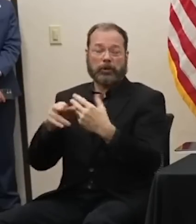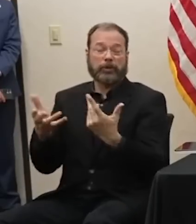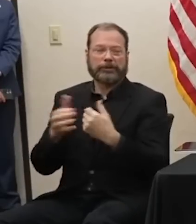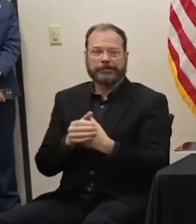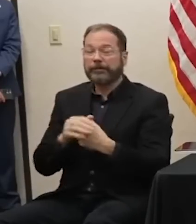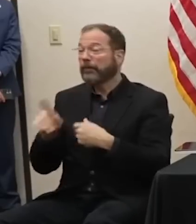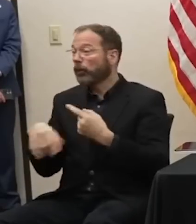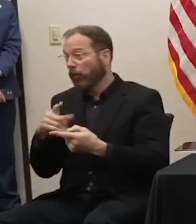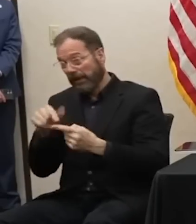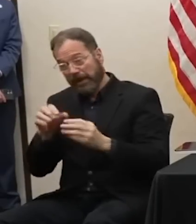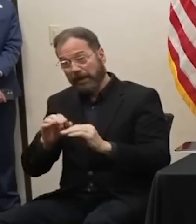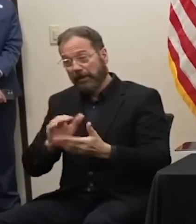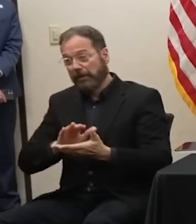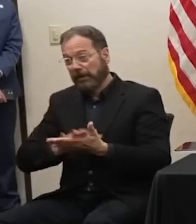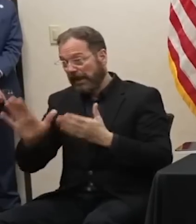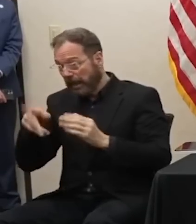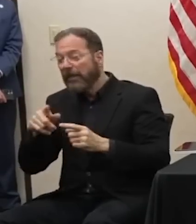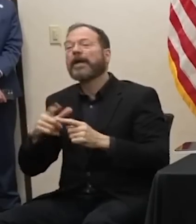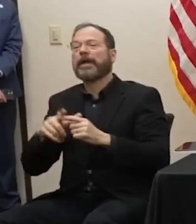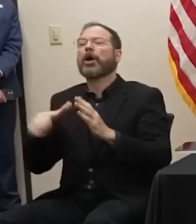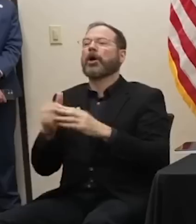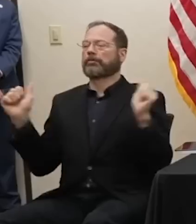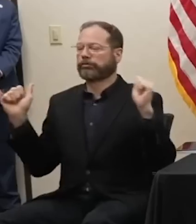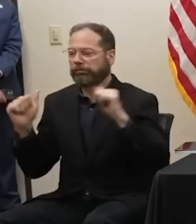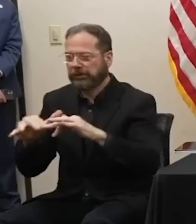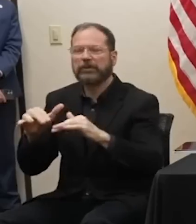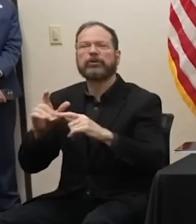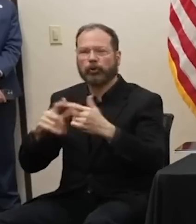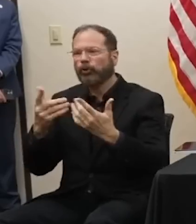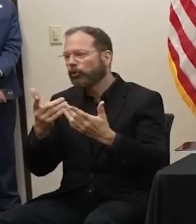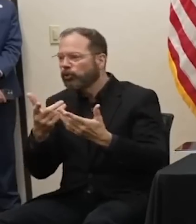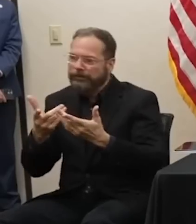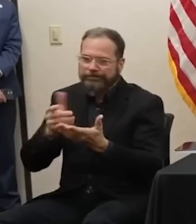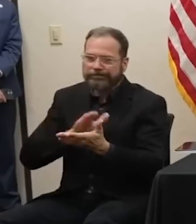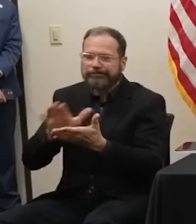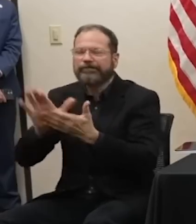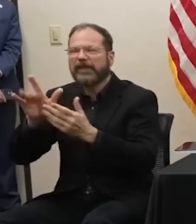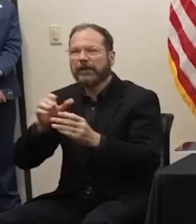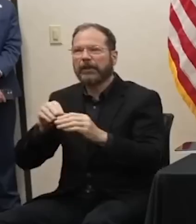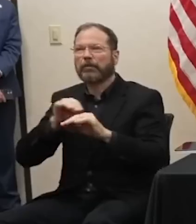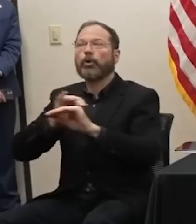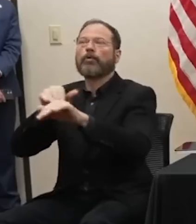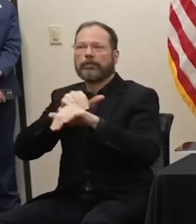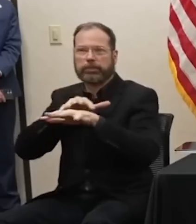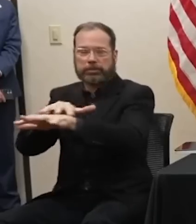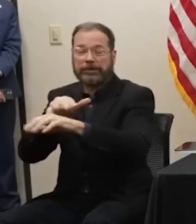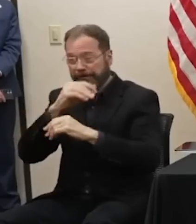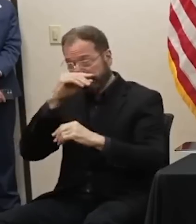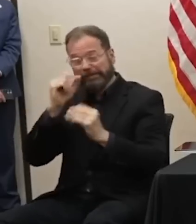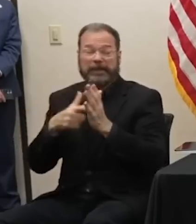clear the roadways. And then when they do, then it's an all hands on deck to get these roadways back up